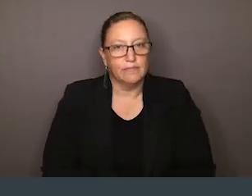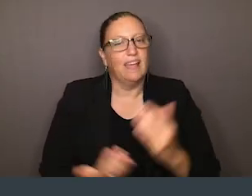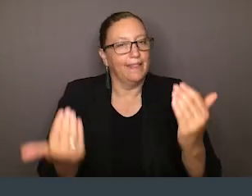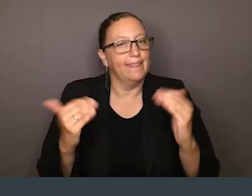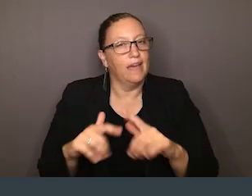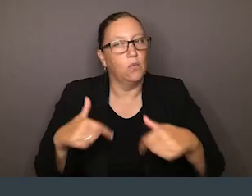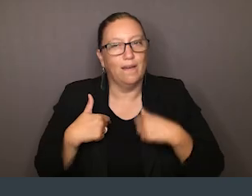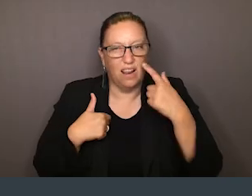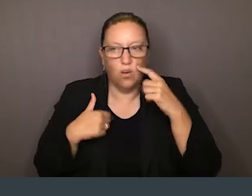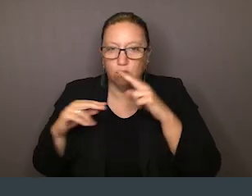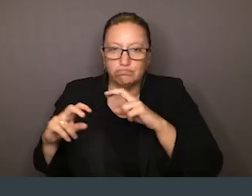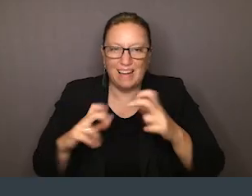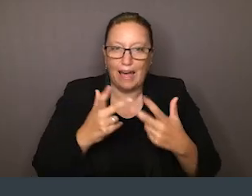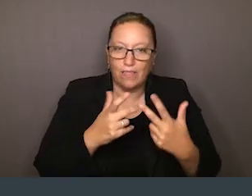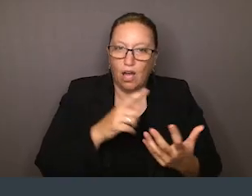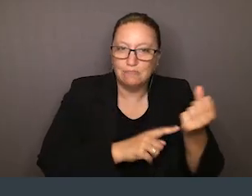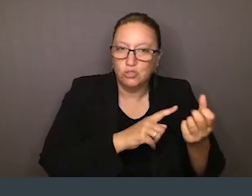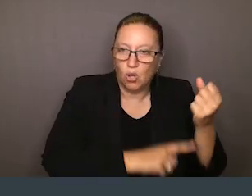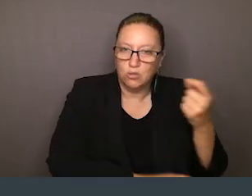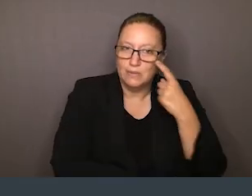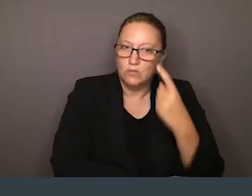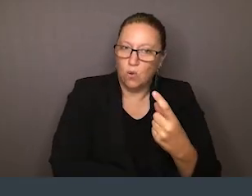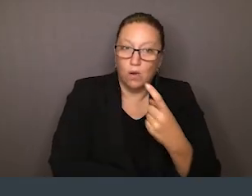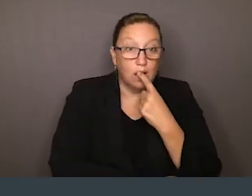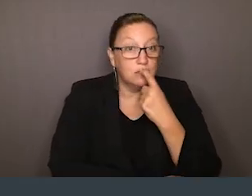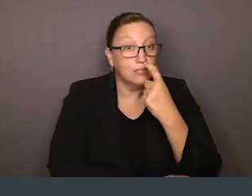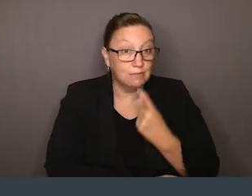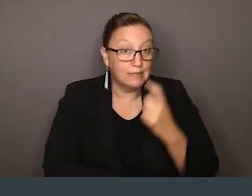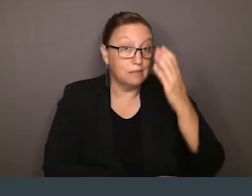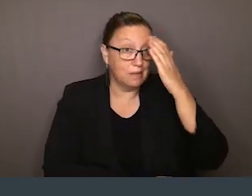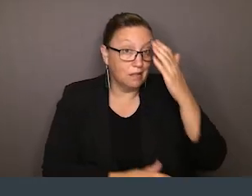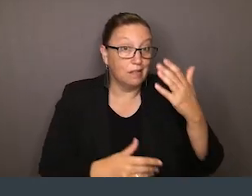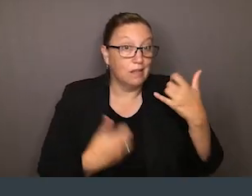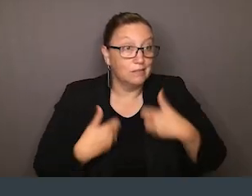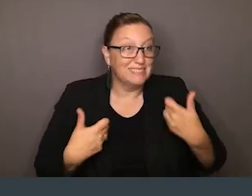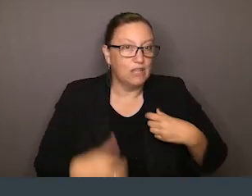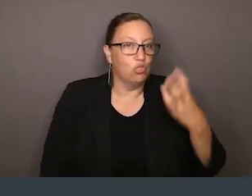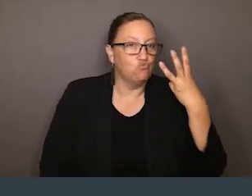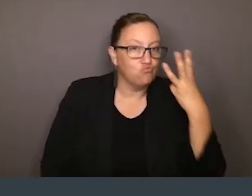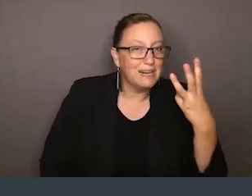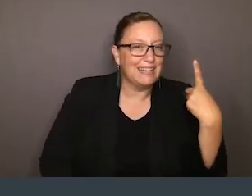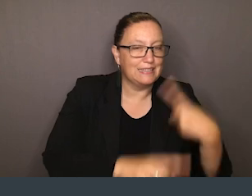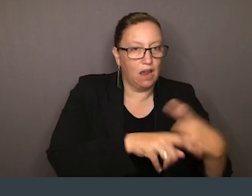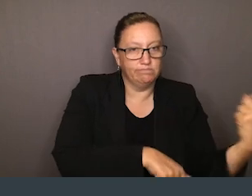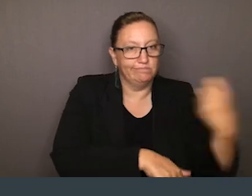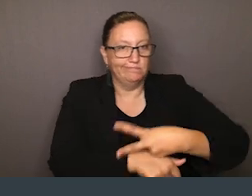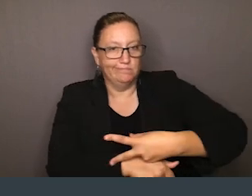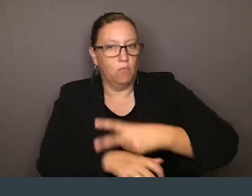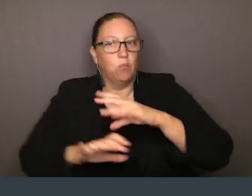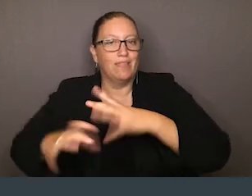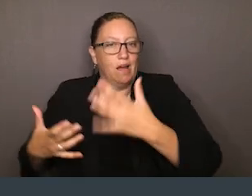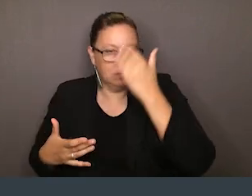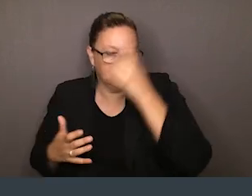looked at other results, we saw that serious mental illness was 3 times as common in people with